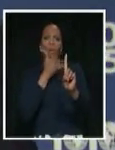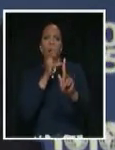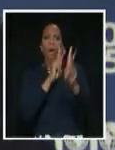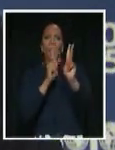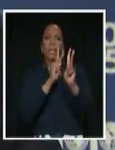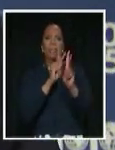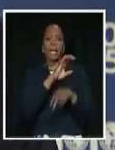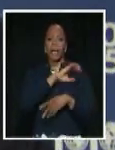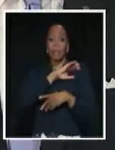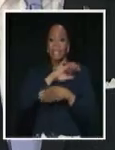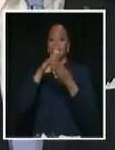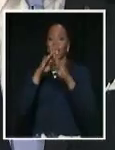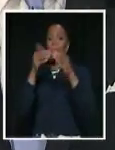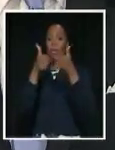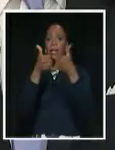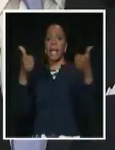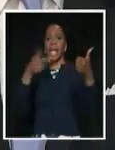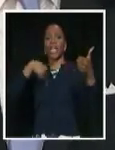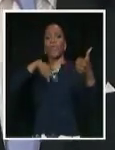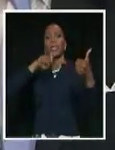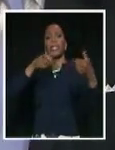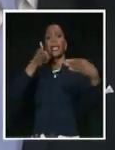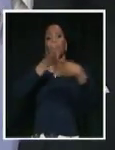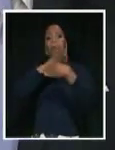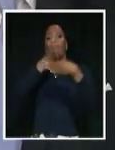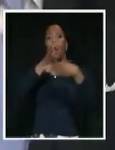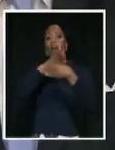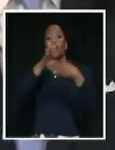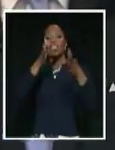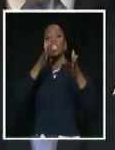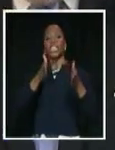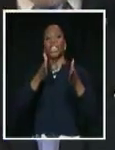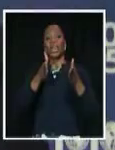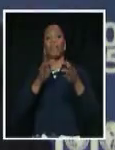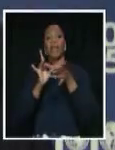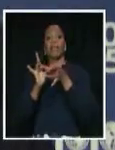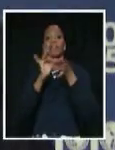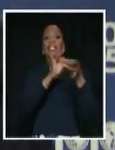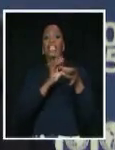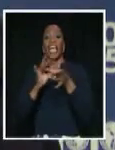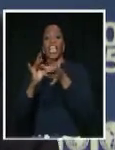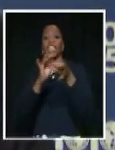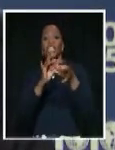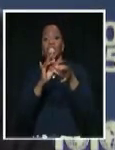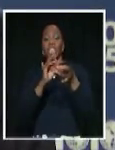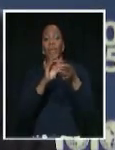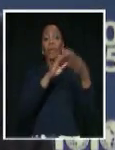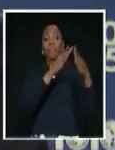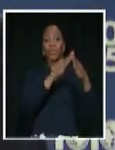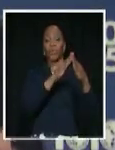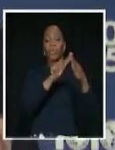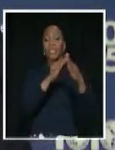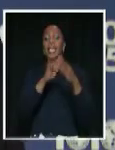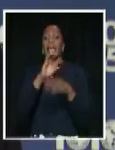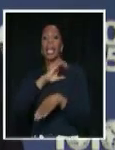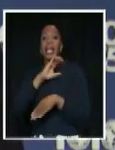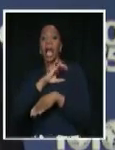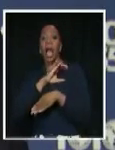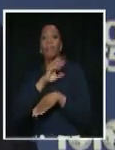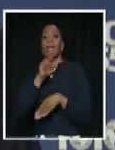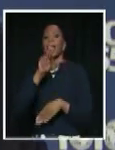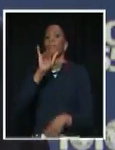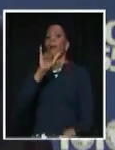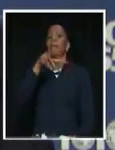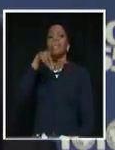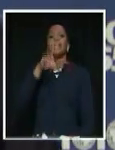and community when we need partnership and a close working relationship between police and community. That's also important for fighting terror. Look, NYPD has done an incredible job